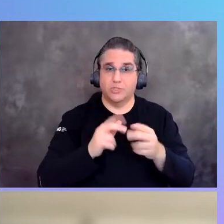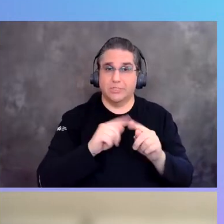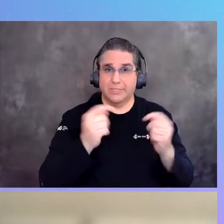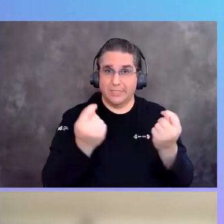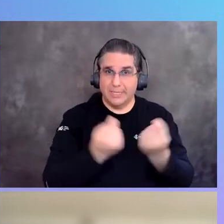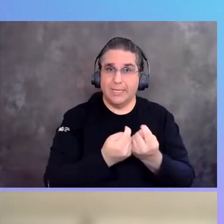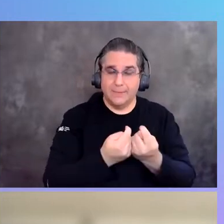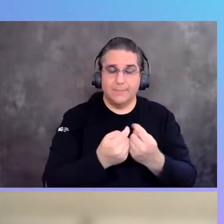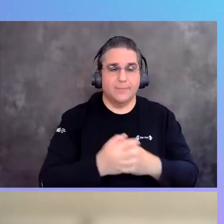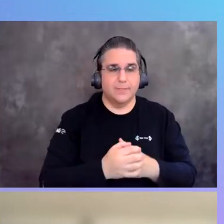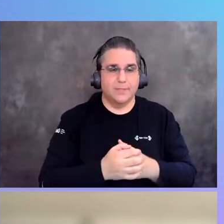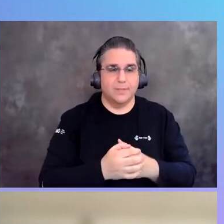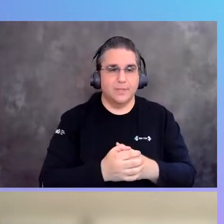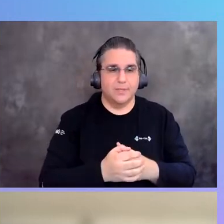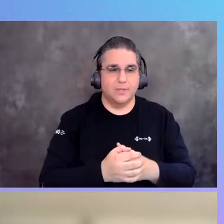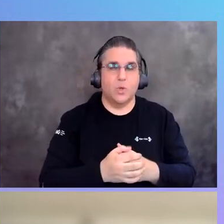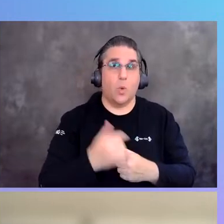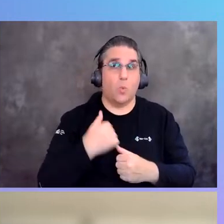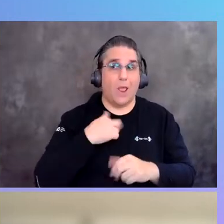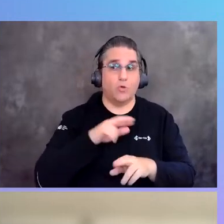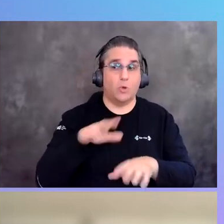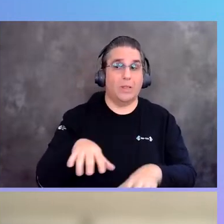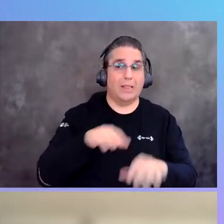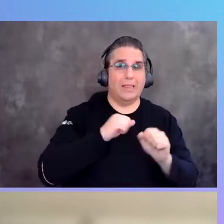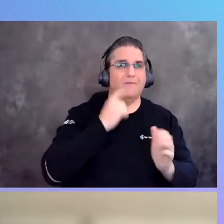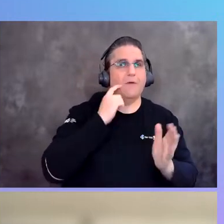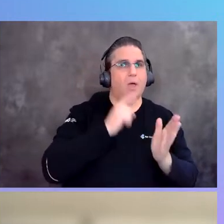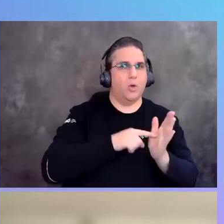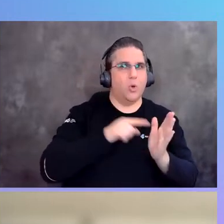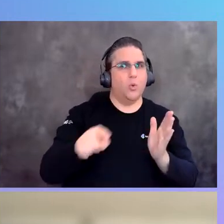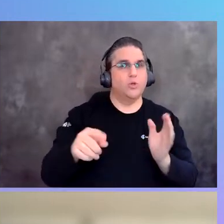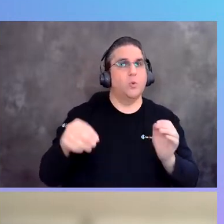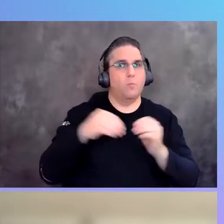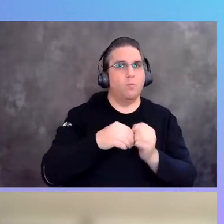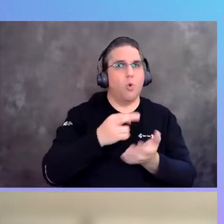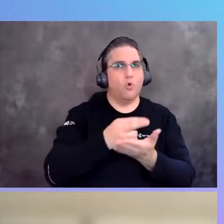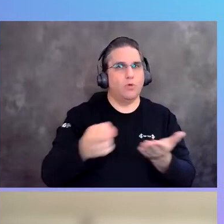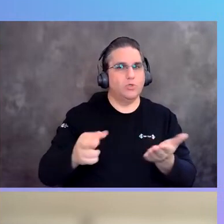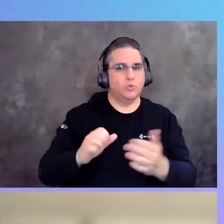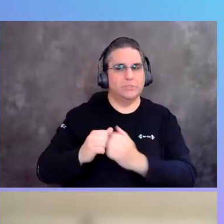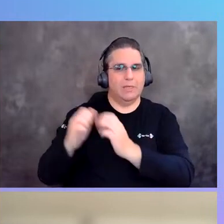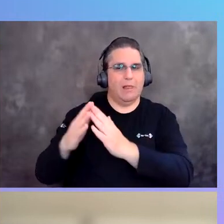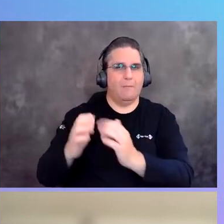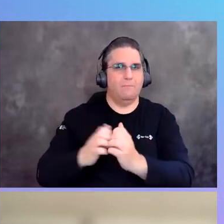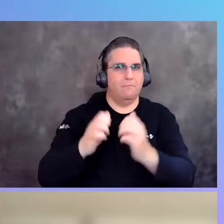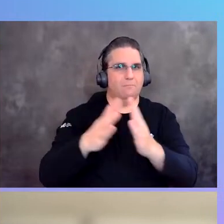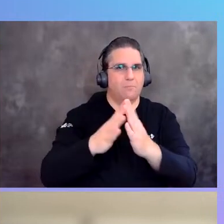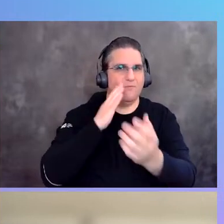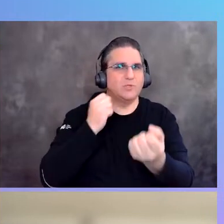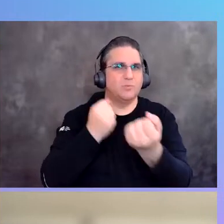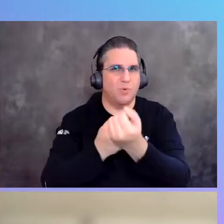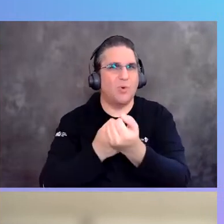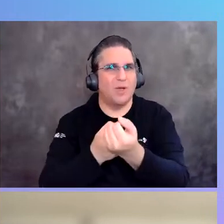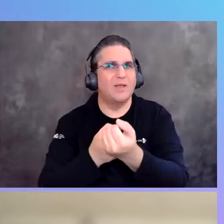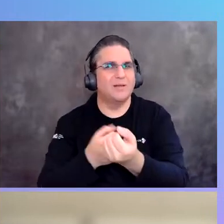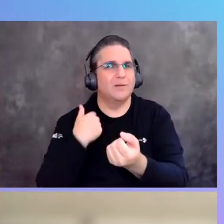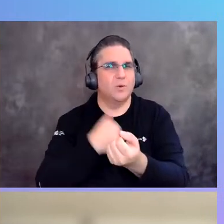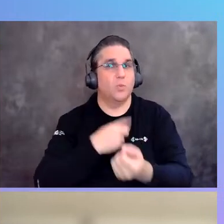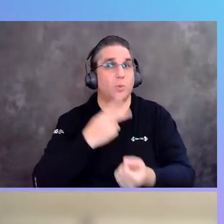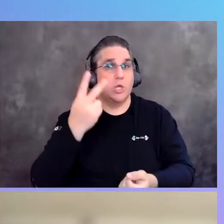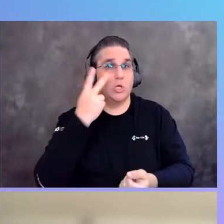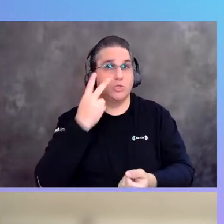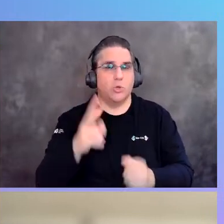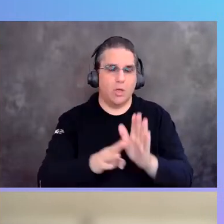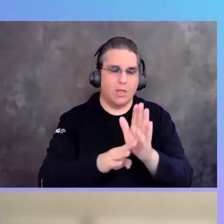business, more and more resource was being stood up to support and realize we needed it where we were building and developing